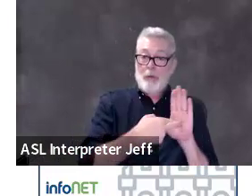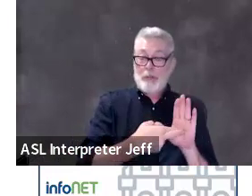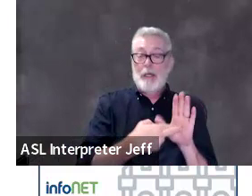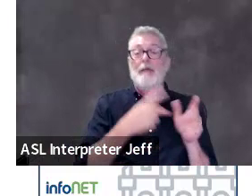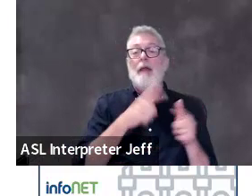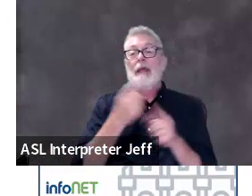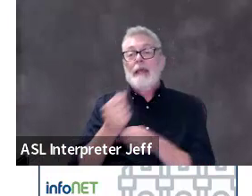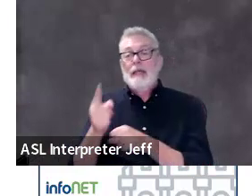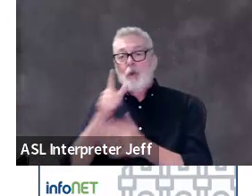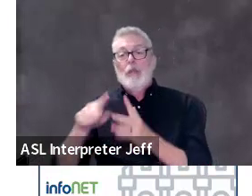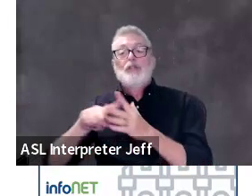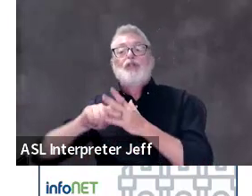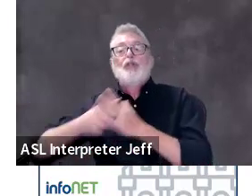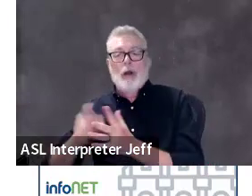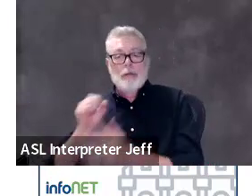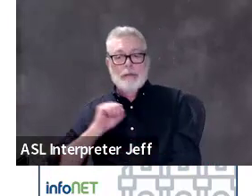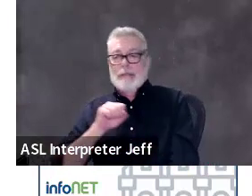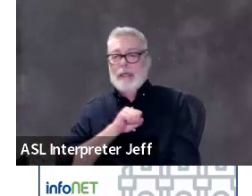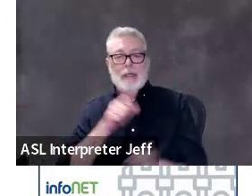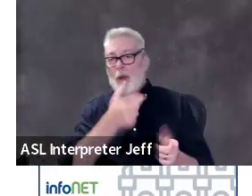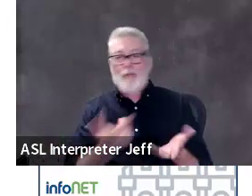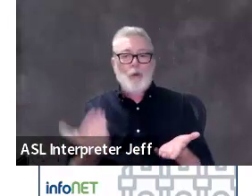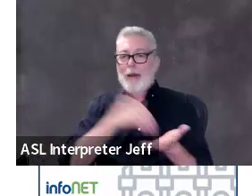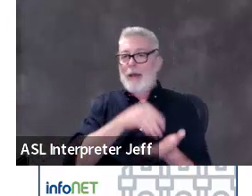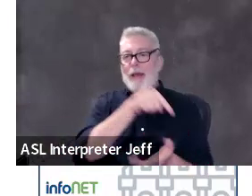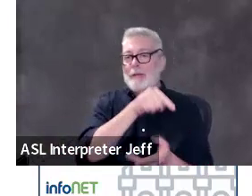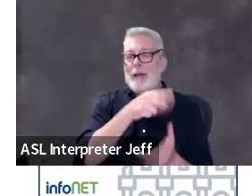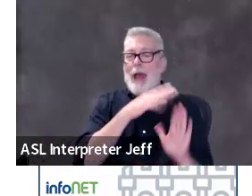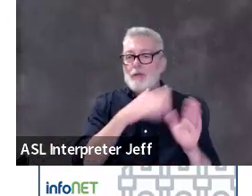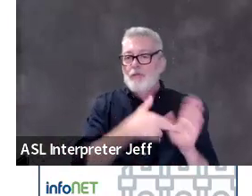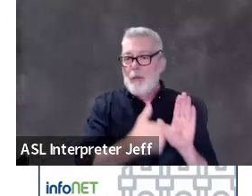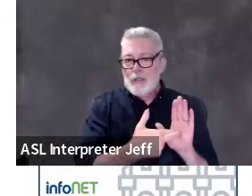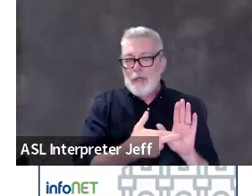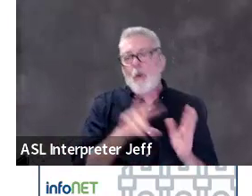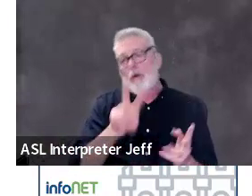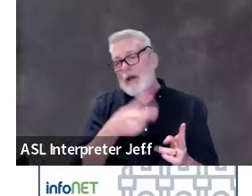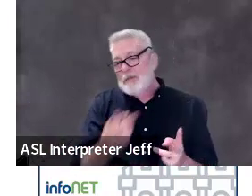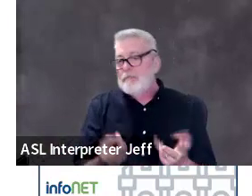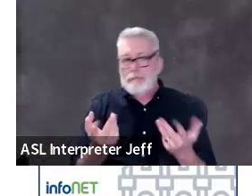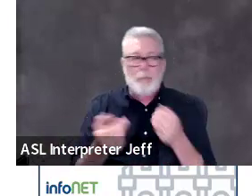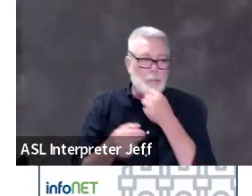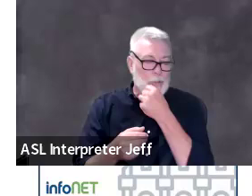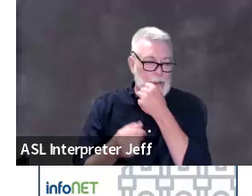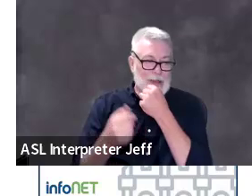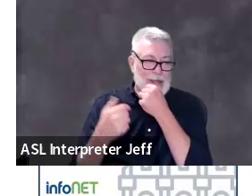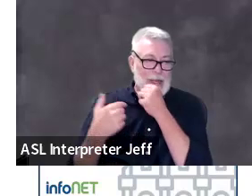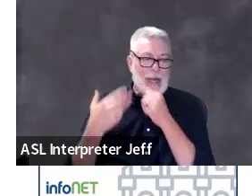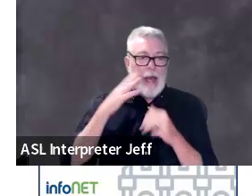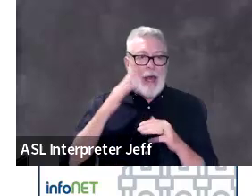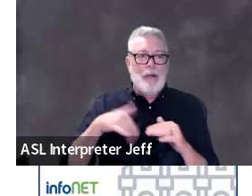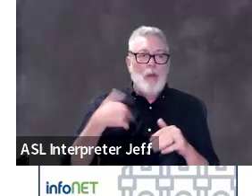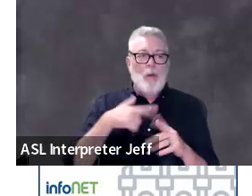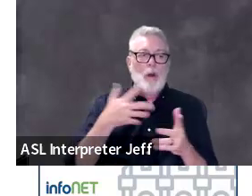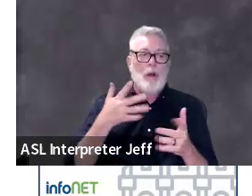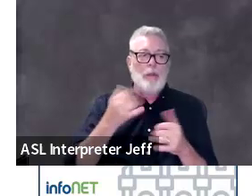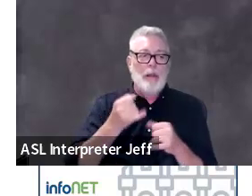year. So that's good. I know we are on our last bit,